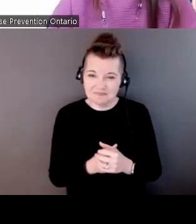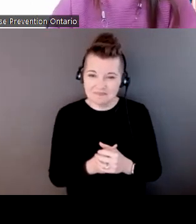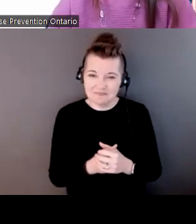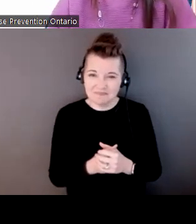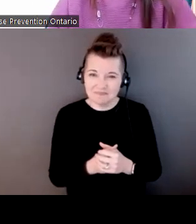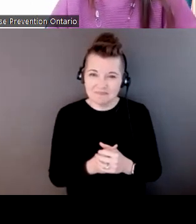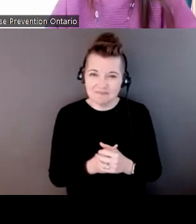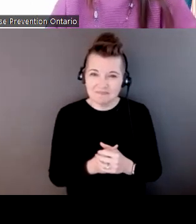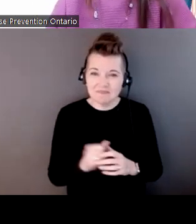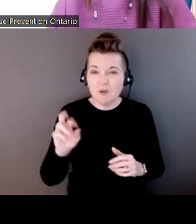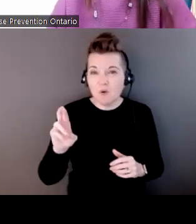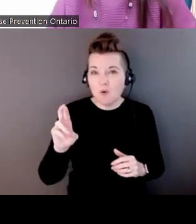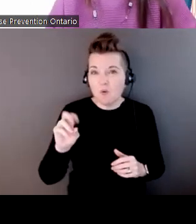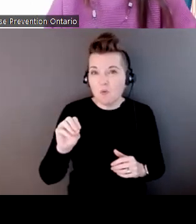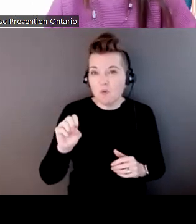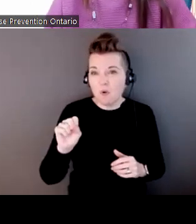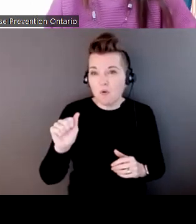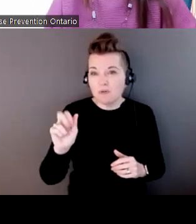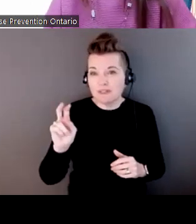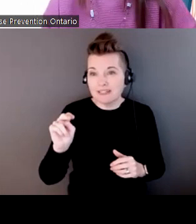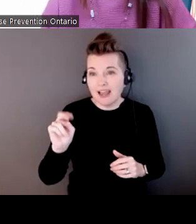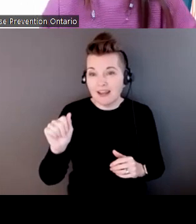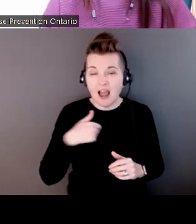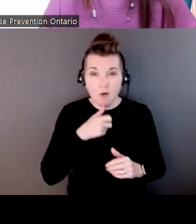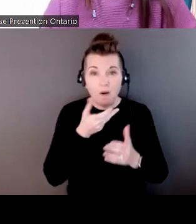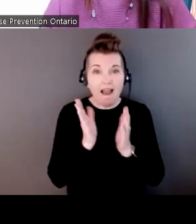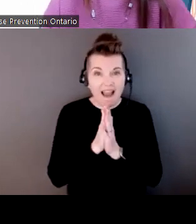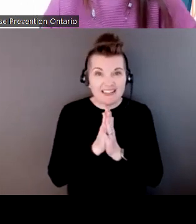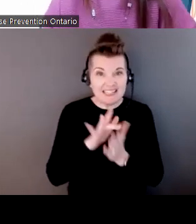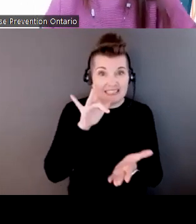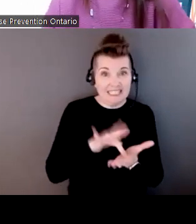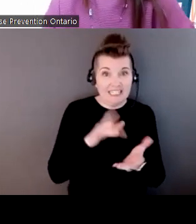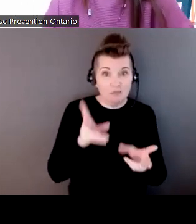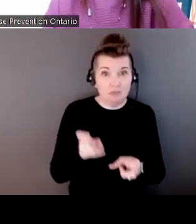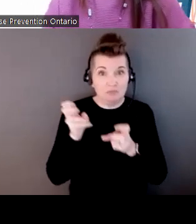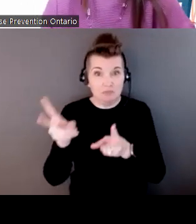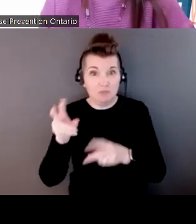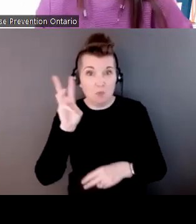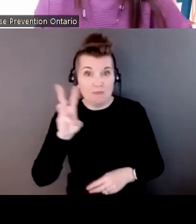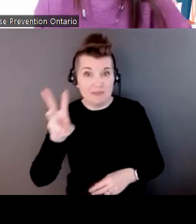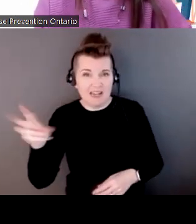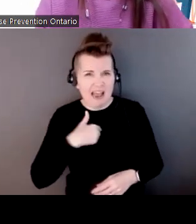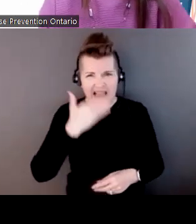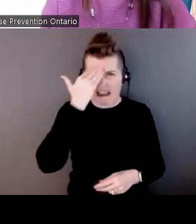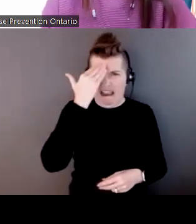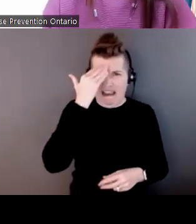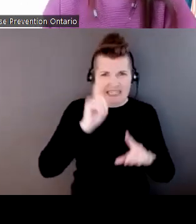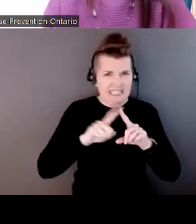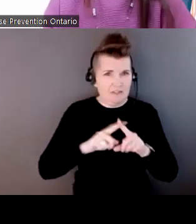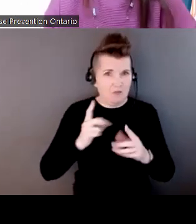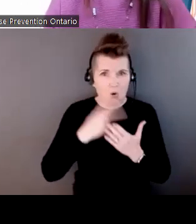the link for that framework that we can post after on our website. I know there's different programs. I was trying to search for it online,